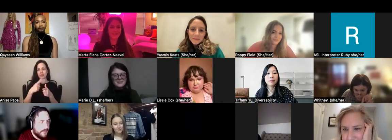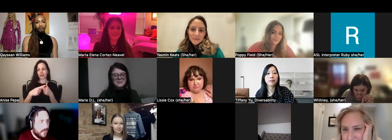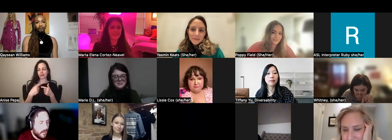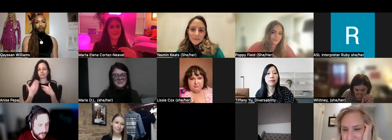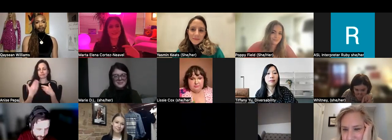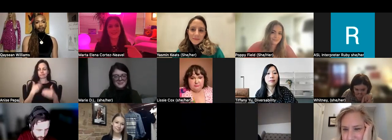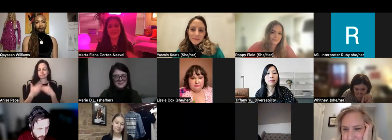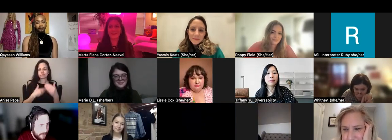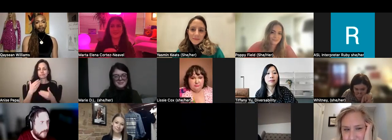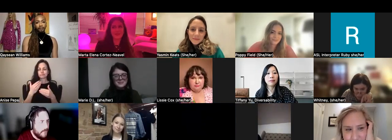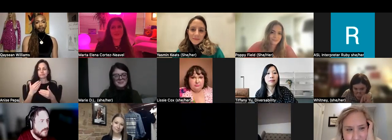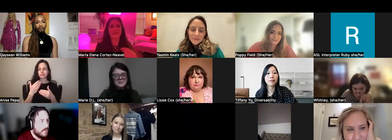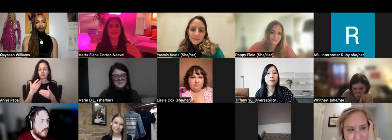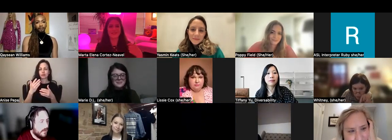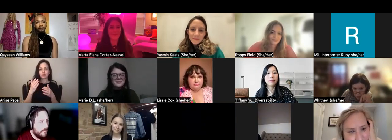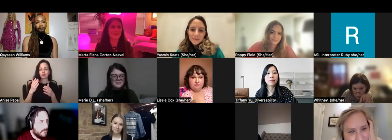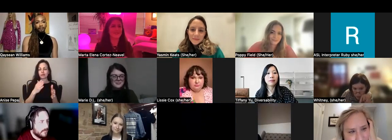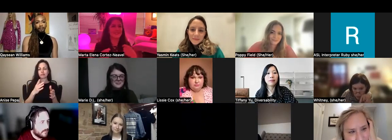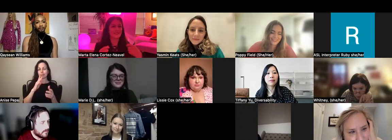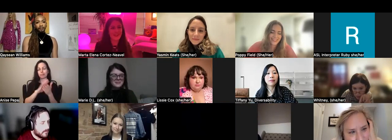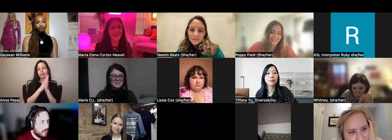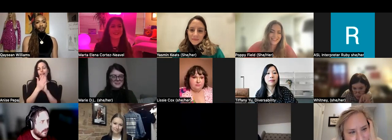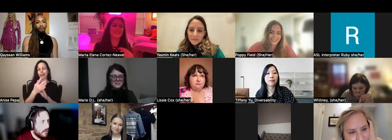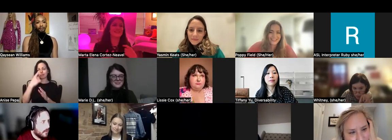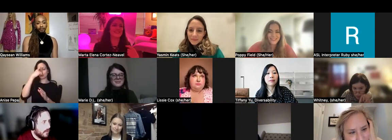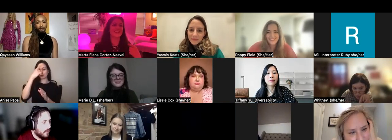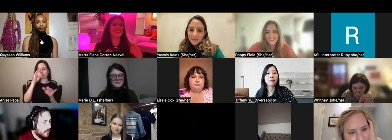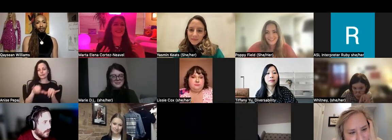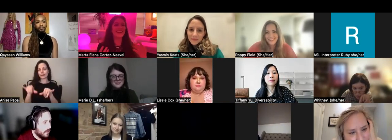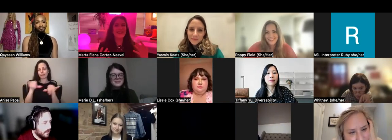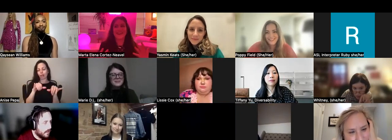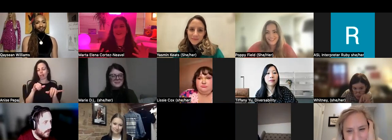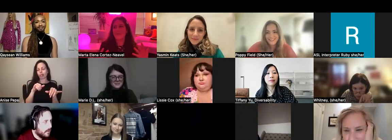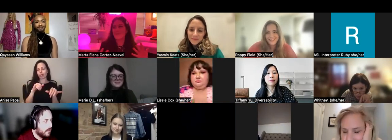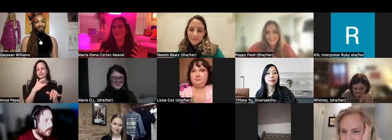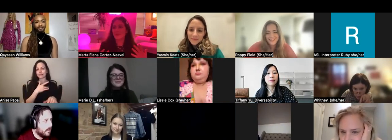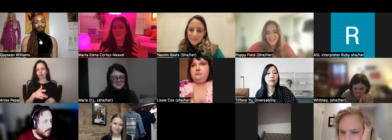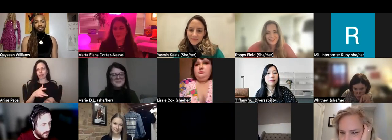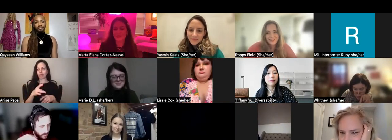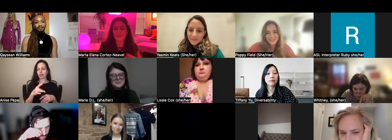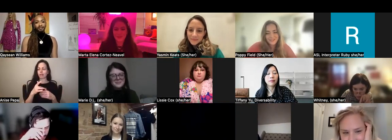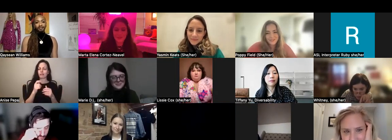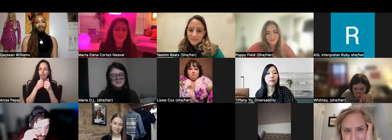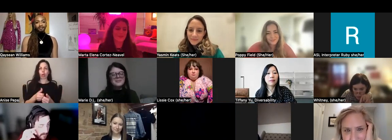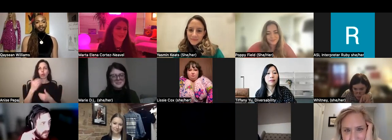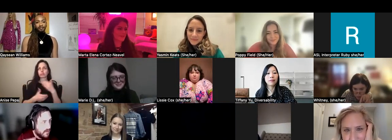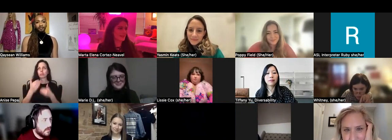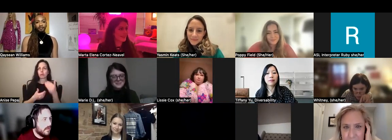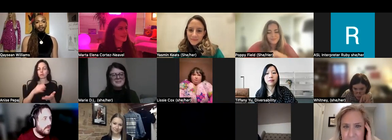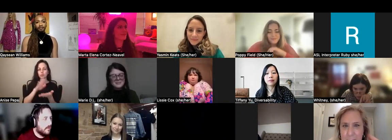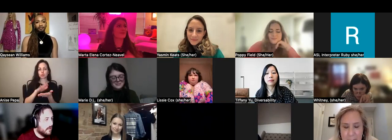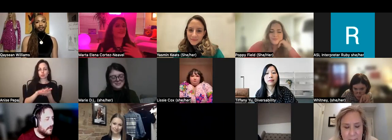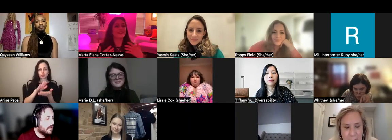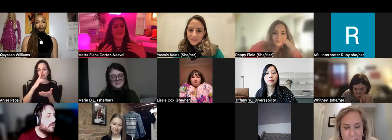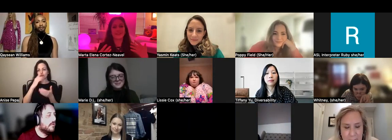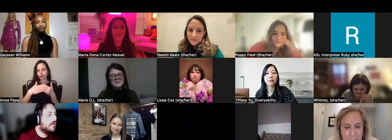fell into the like neurotypical capitalist grind of just like going to school for the rest of my